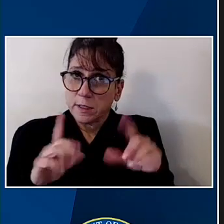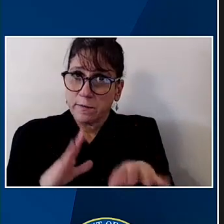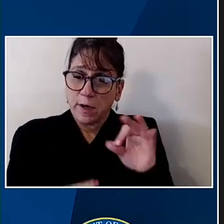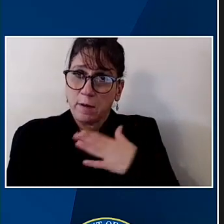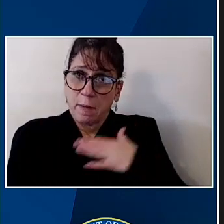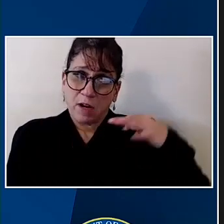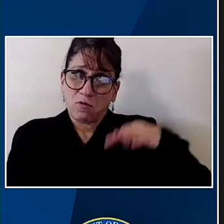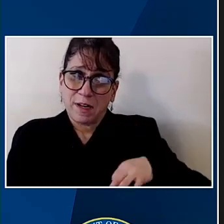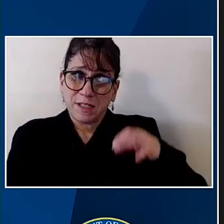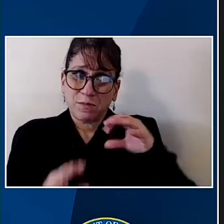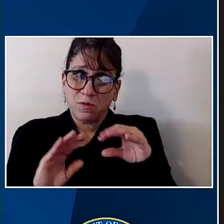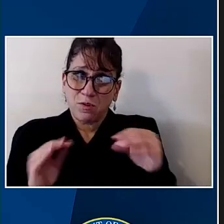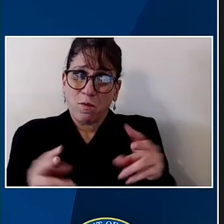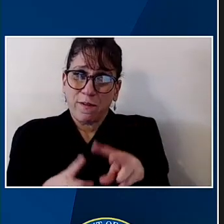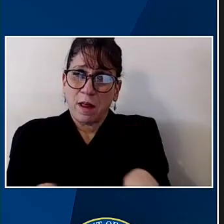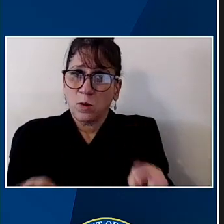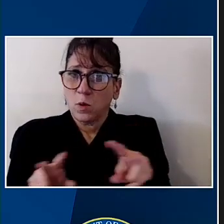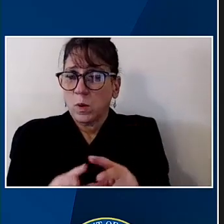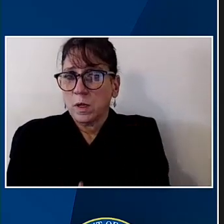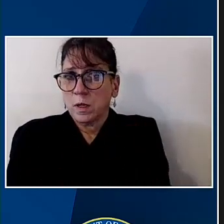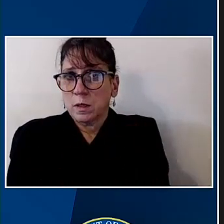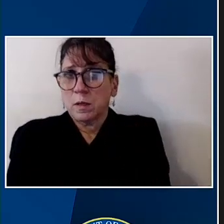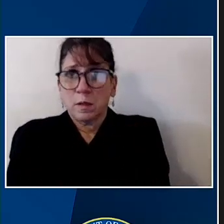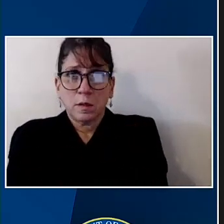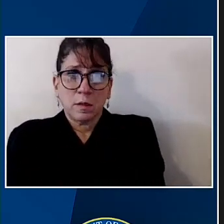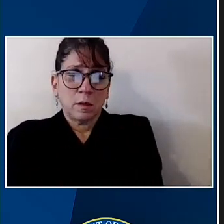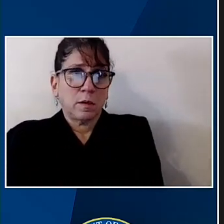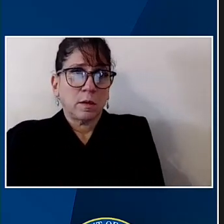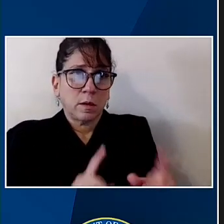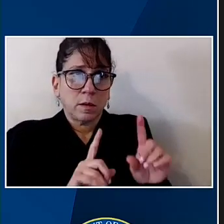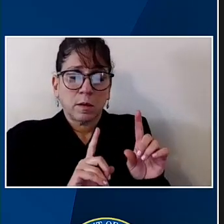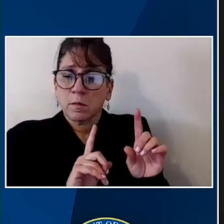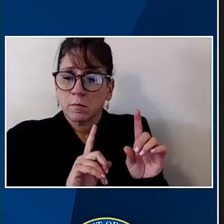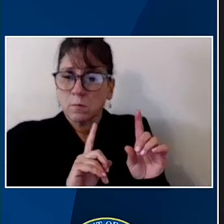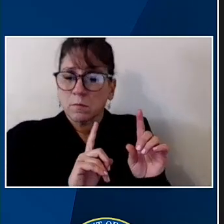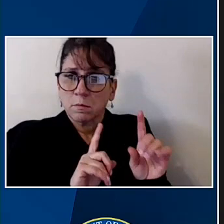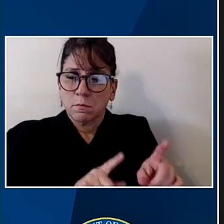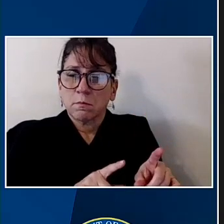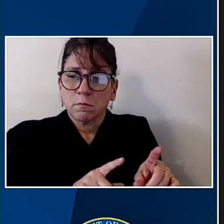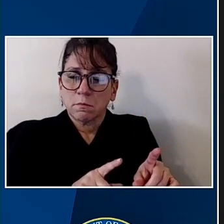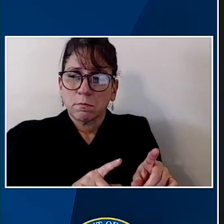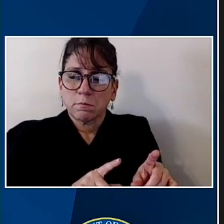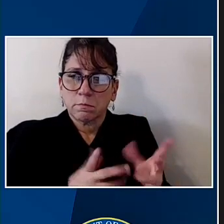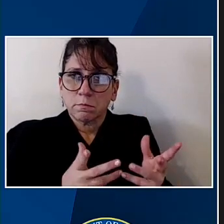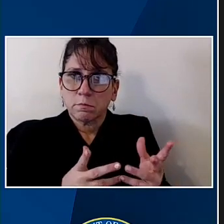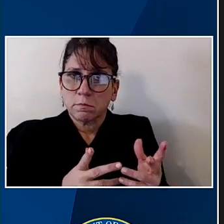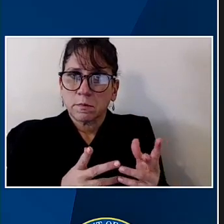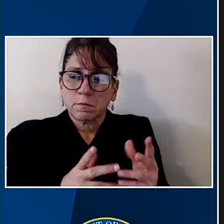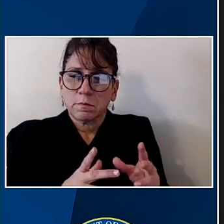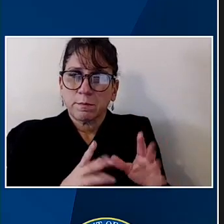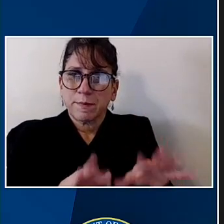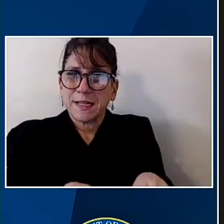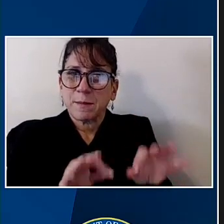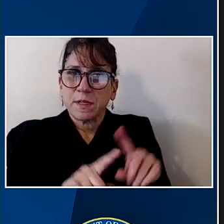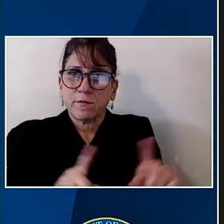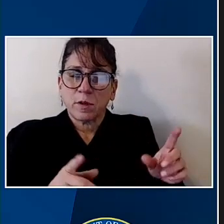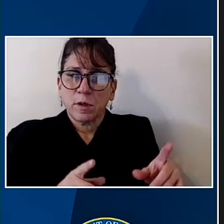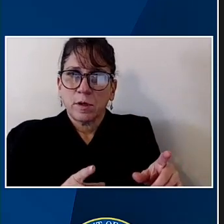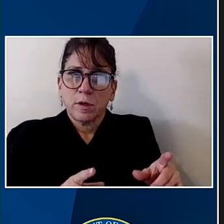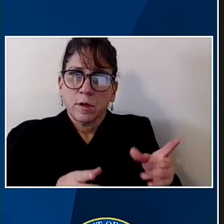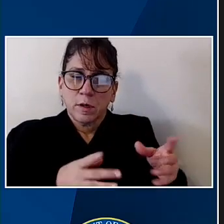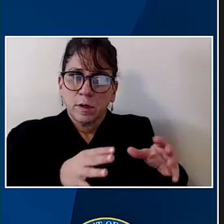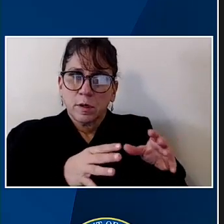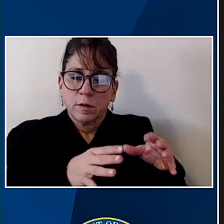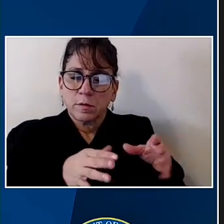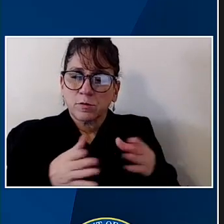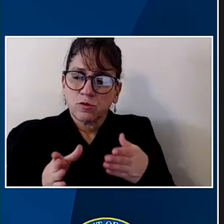no value. I ended up going a different direction with my education but I feel the sting of that year at